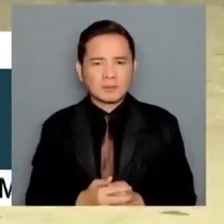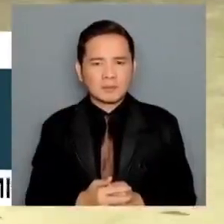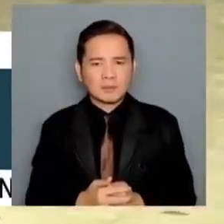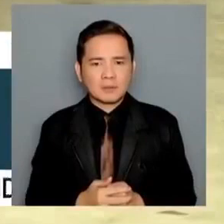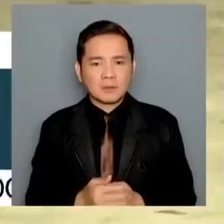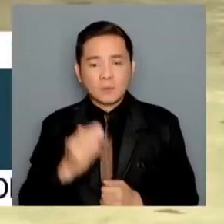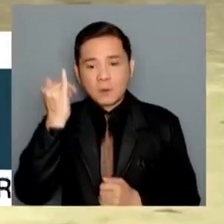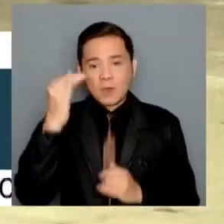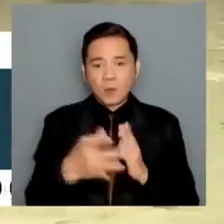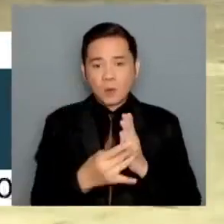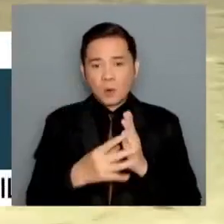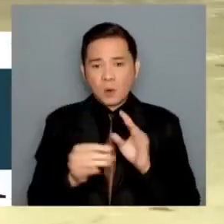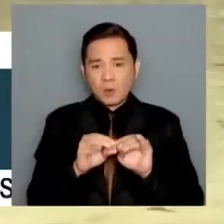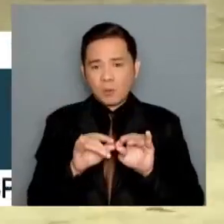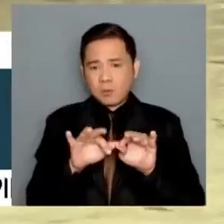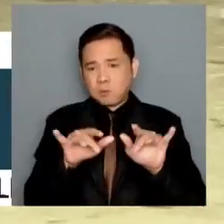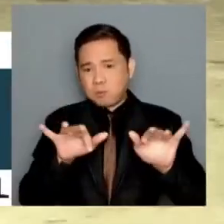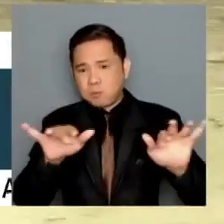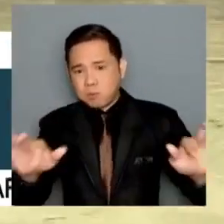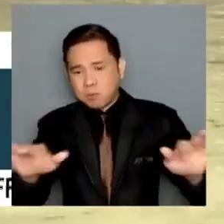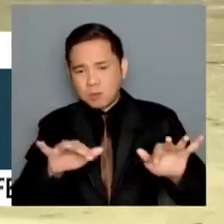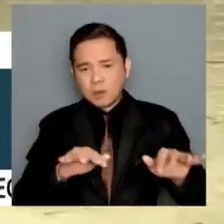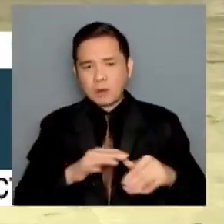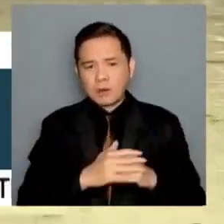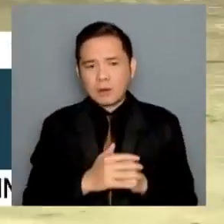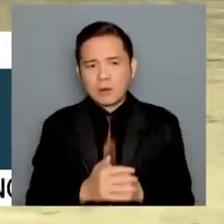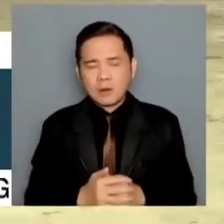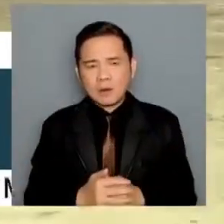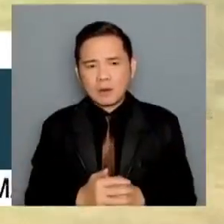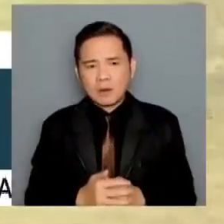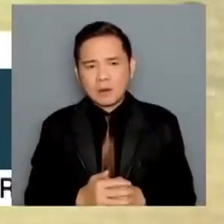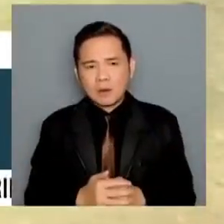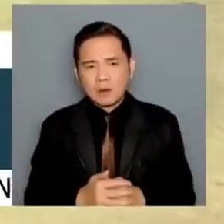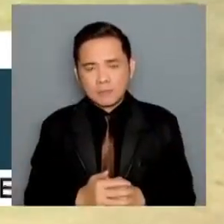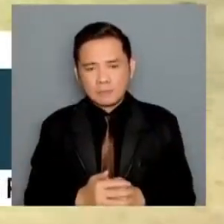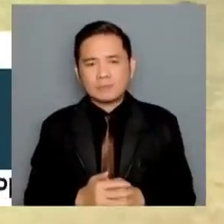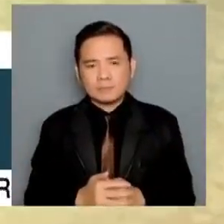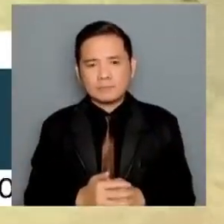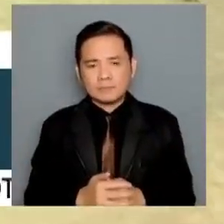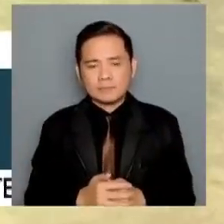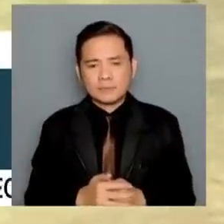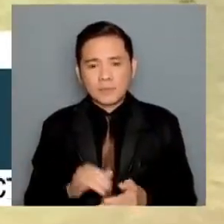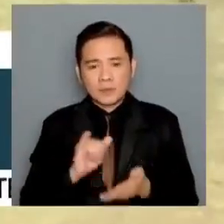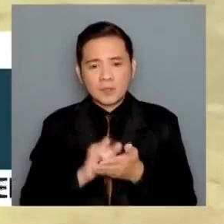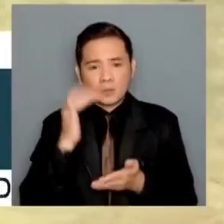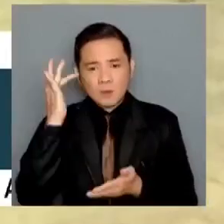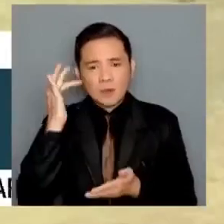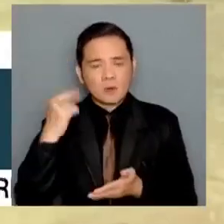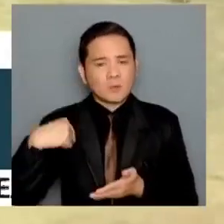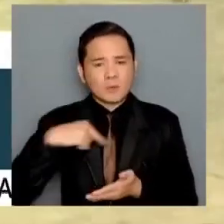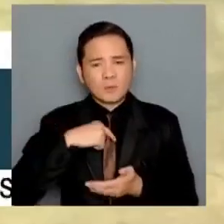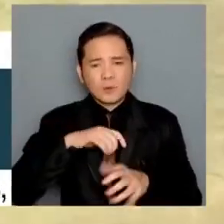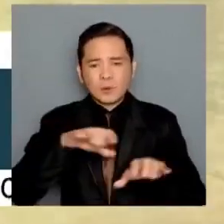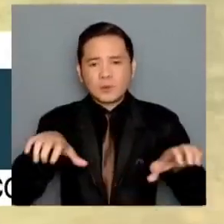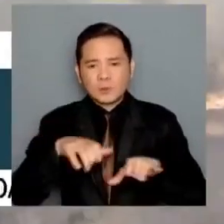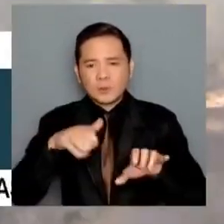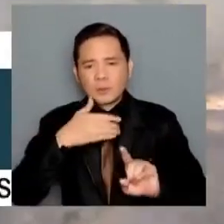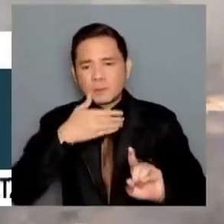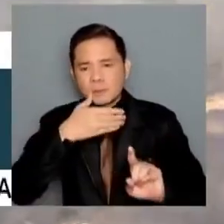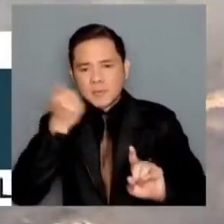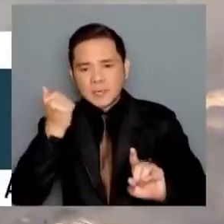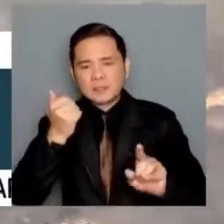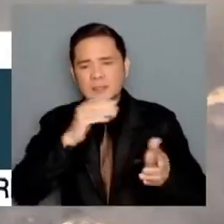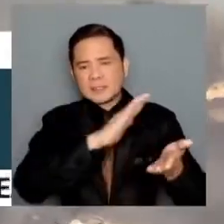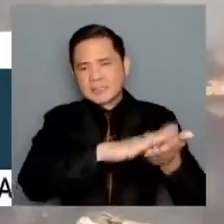spill reached the coast. Okay. That's why we are doing our best to contain the